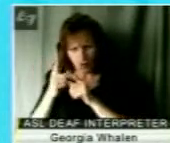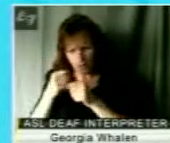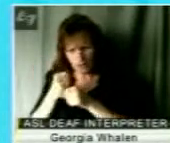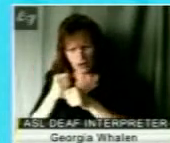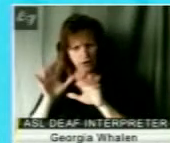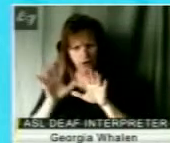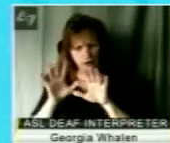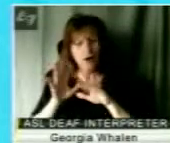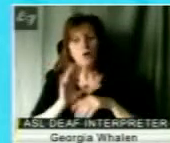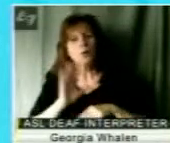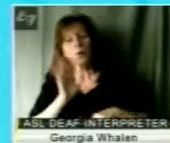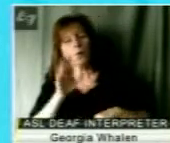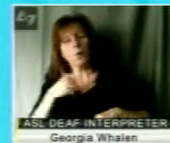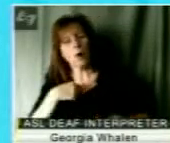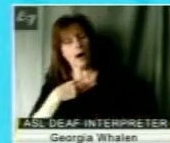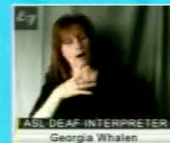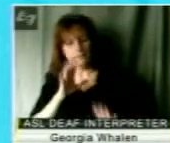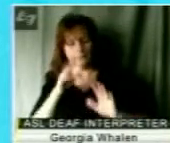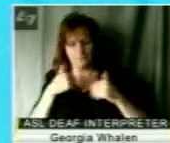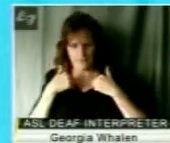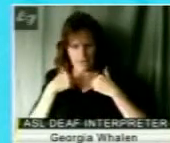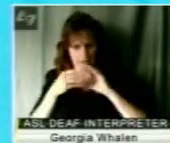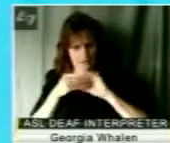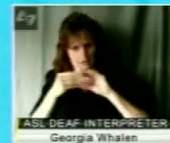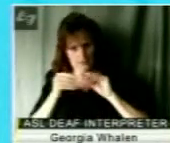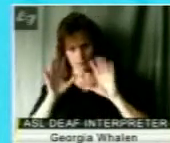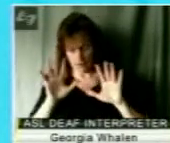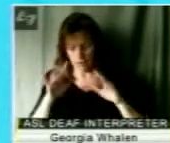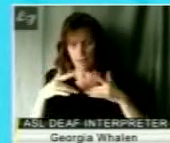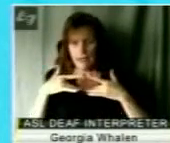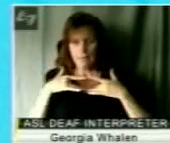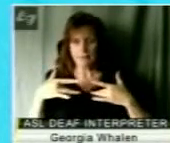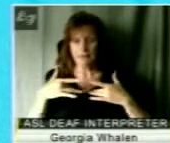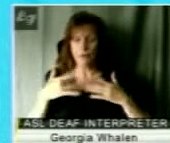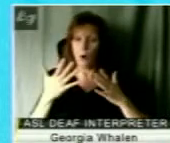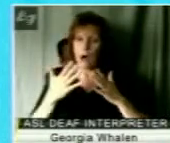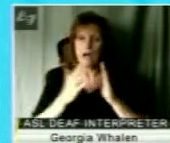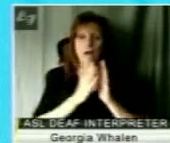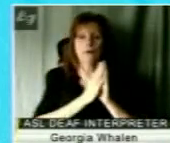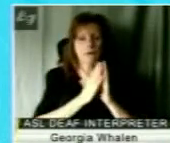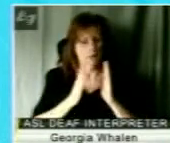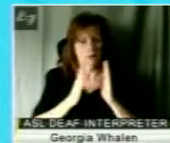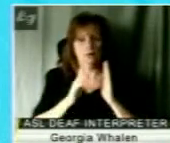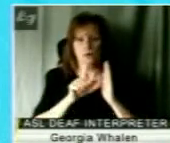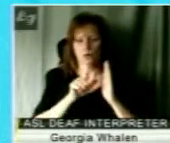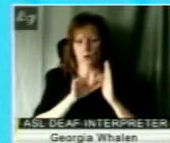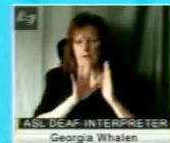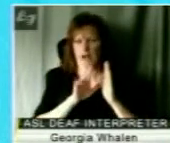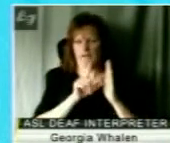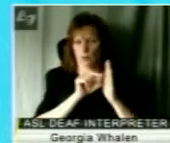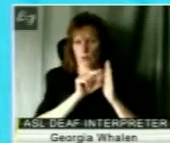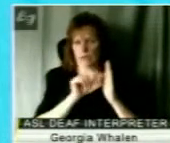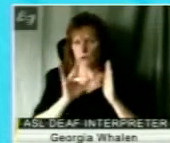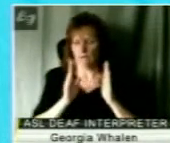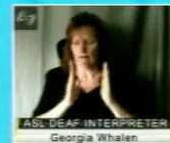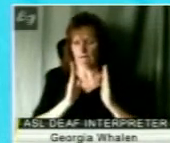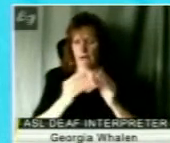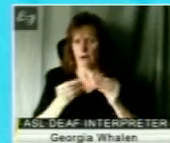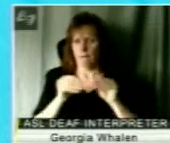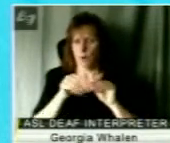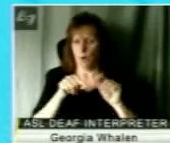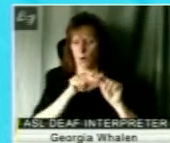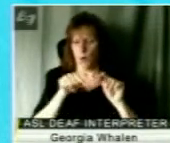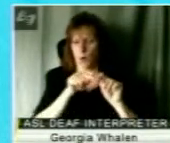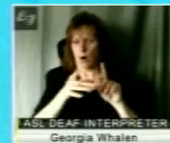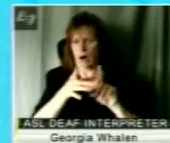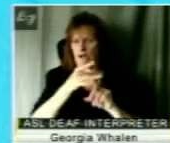indeed, it's actually the younger side of the 20 to 29 group. And so what we do, because we know that on any given day, you know, we are still dealing with a relatively